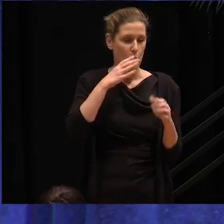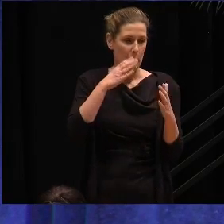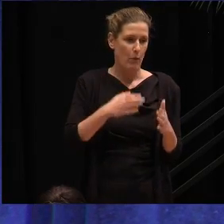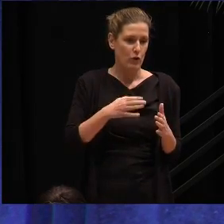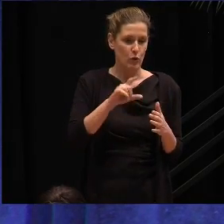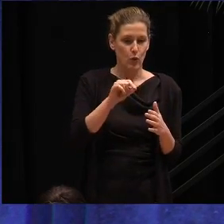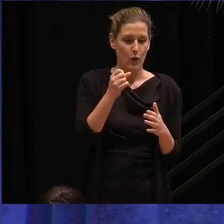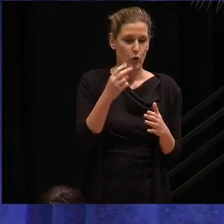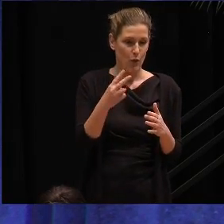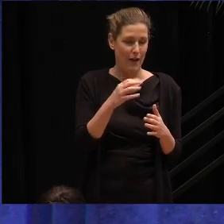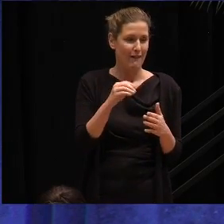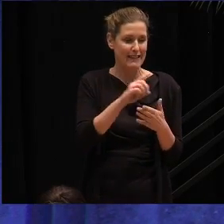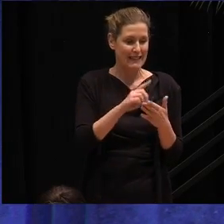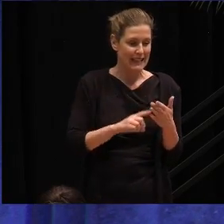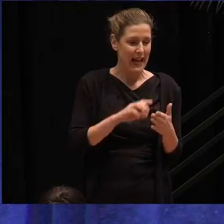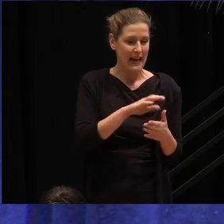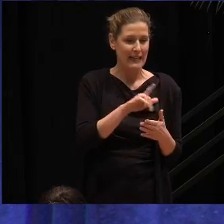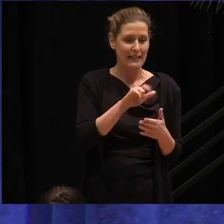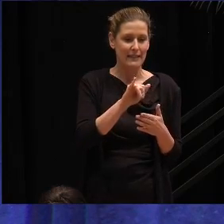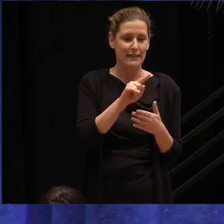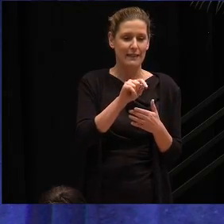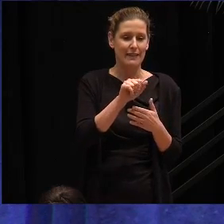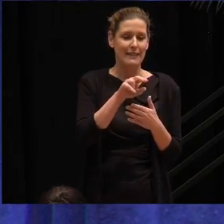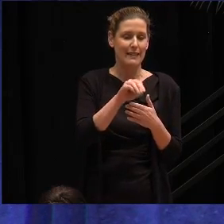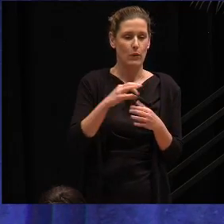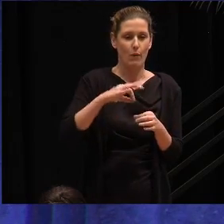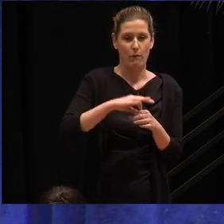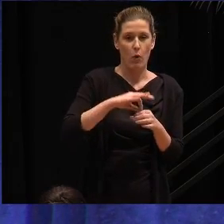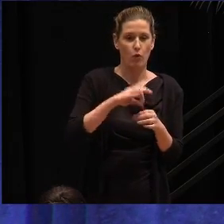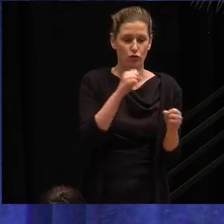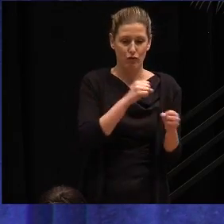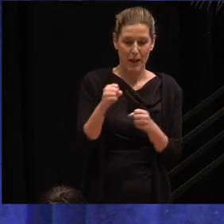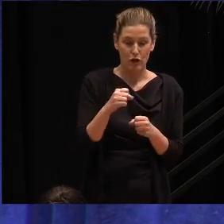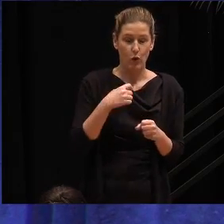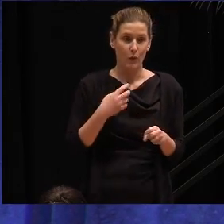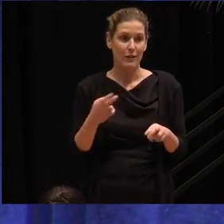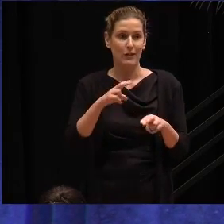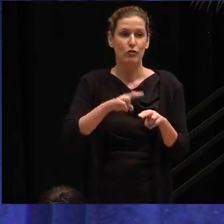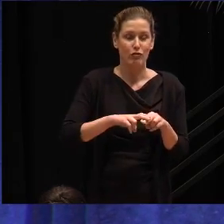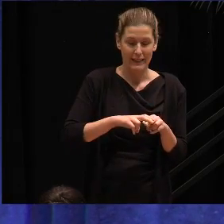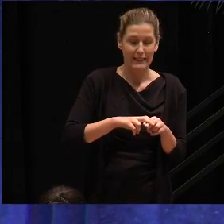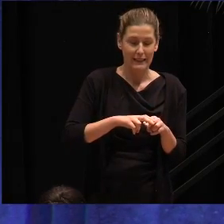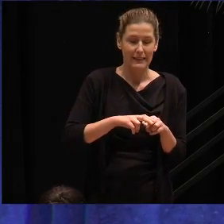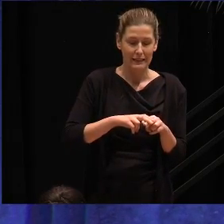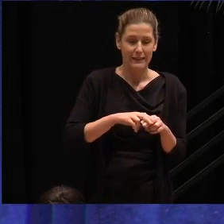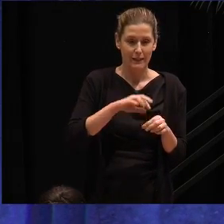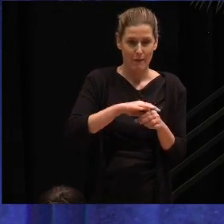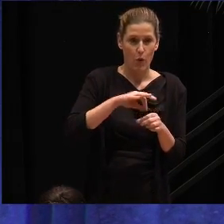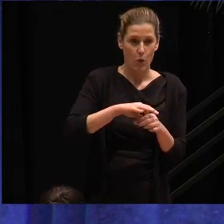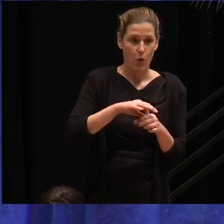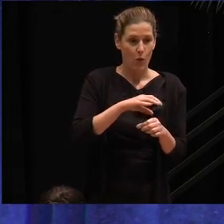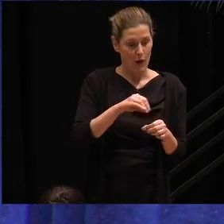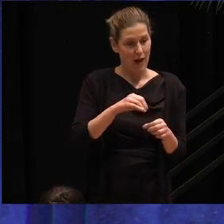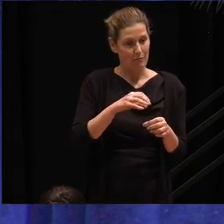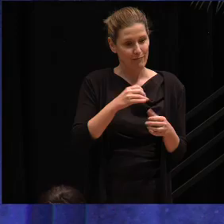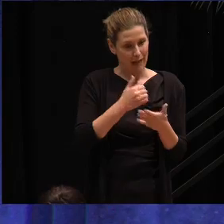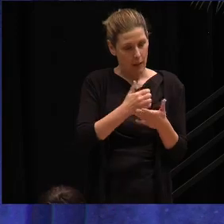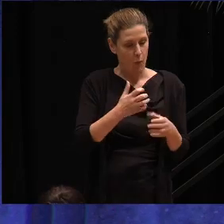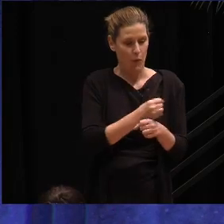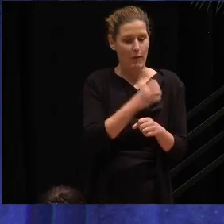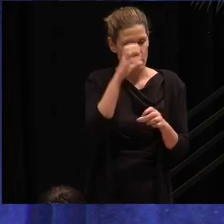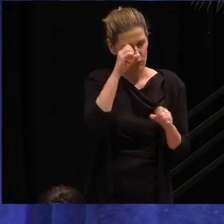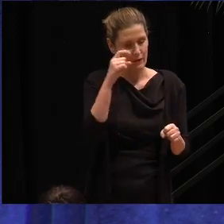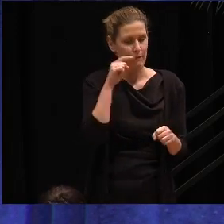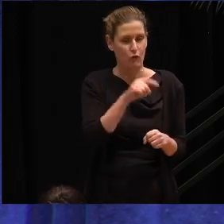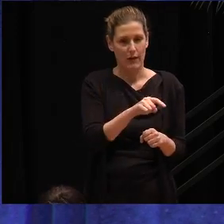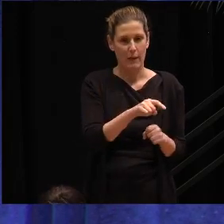and designed his Latino vote strategy. And as you know, we increased Latino voter turnout and arguably got him the presidency. But